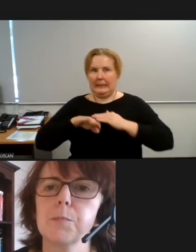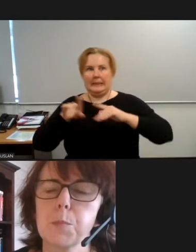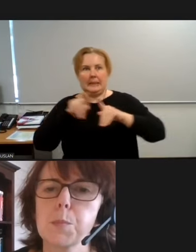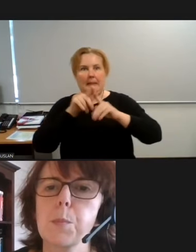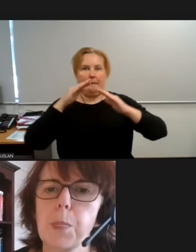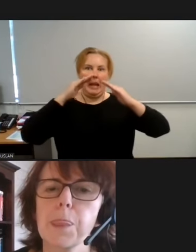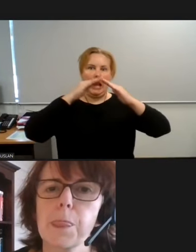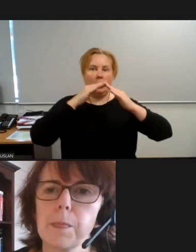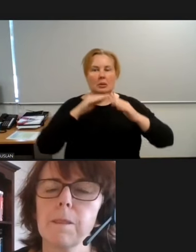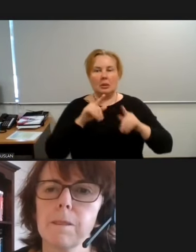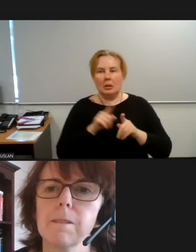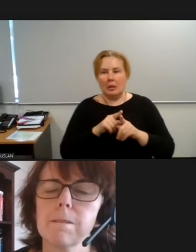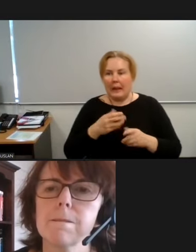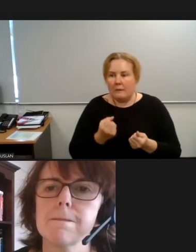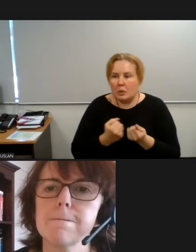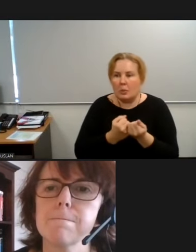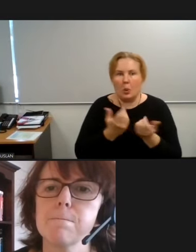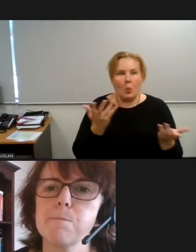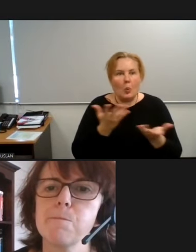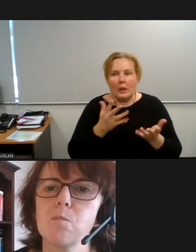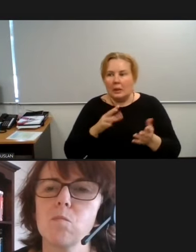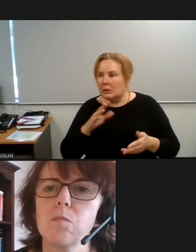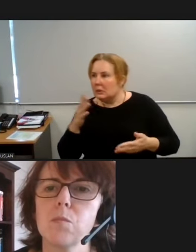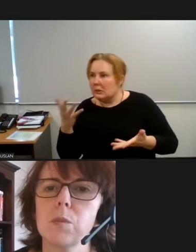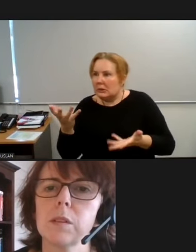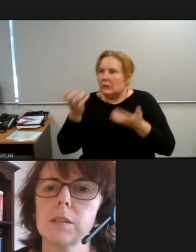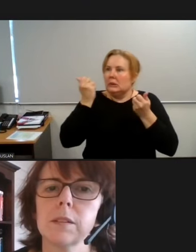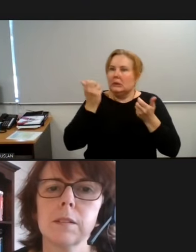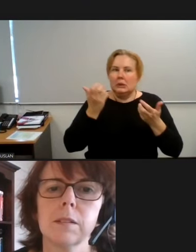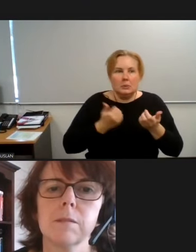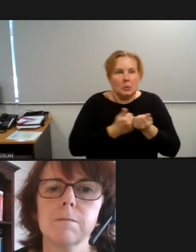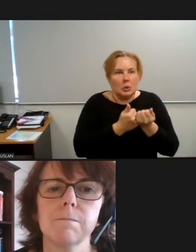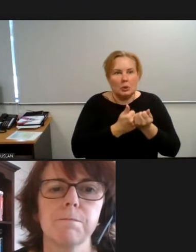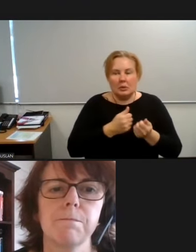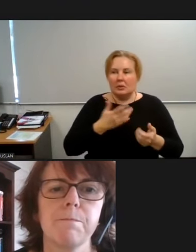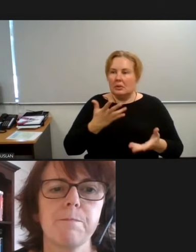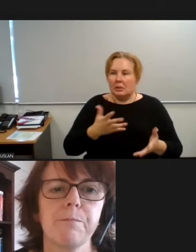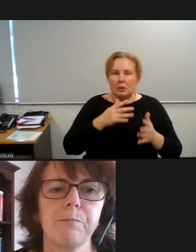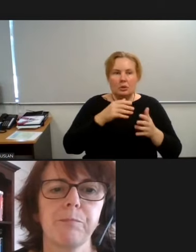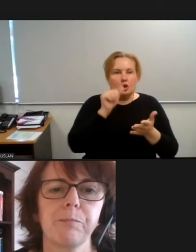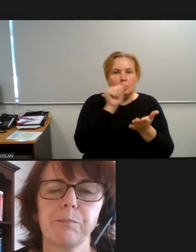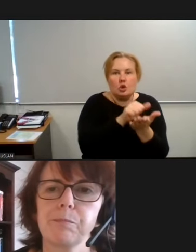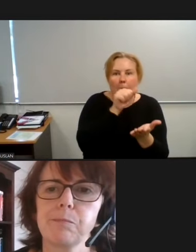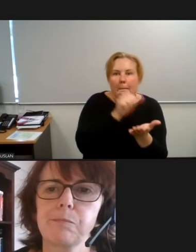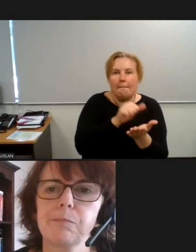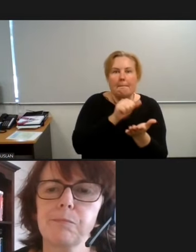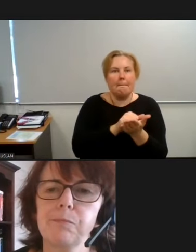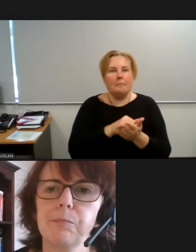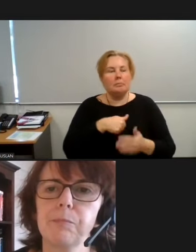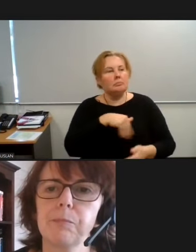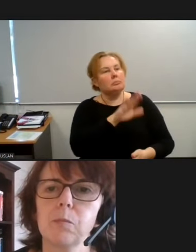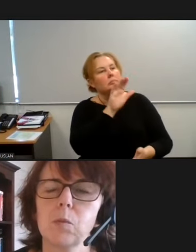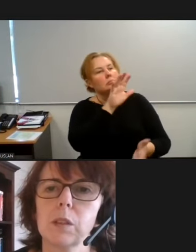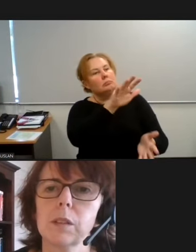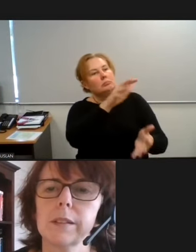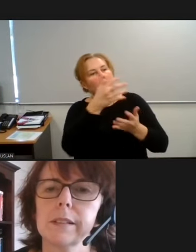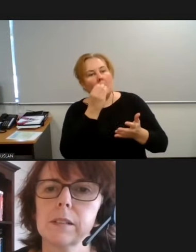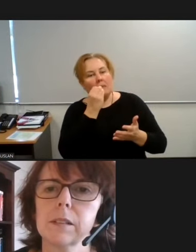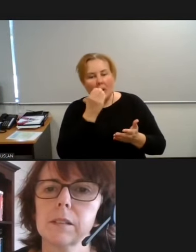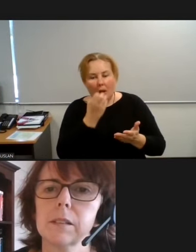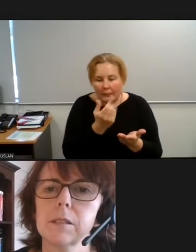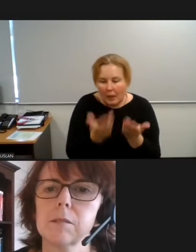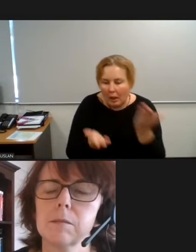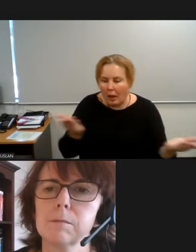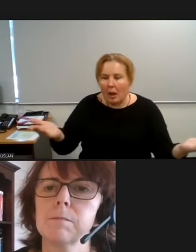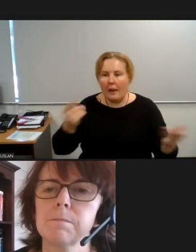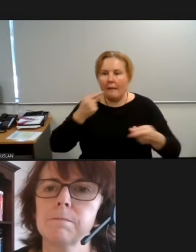and pharmacies and other things. Interested at considering any further around maybe some sort of the strengths in the family violence